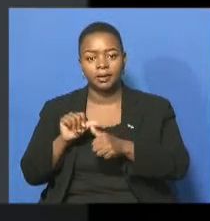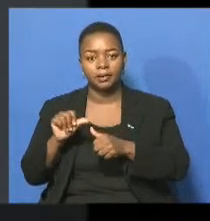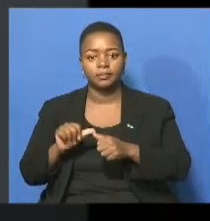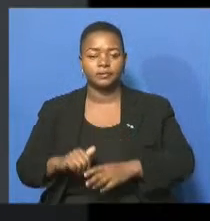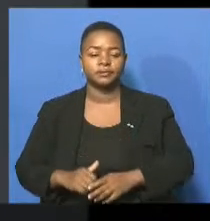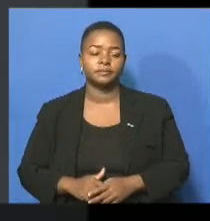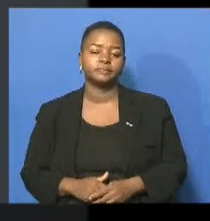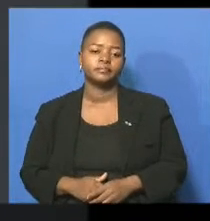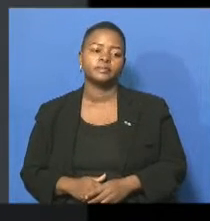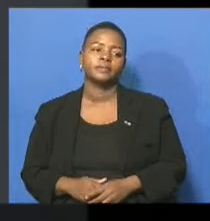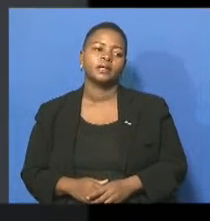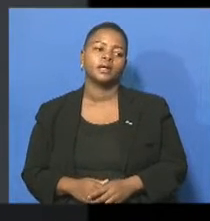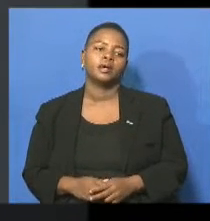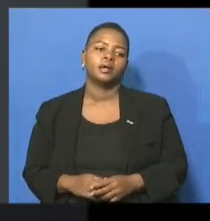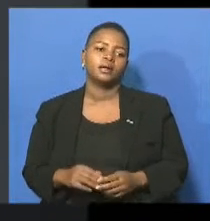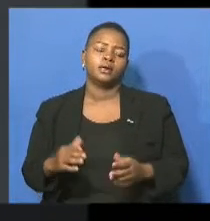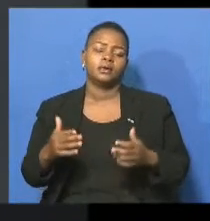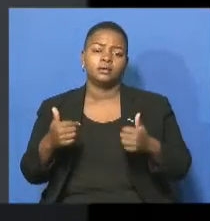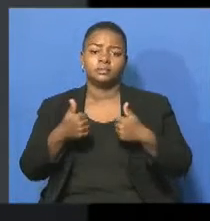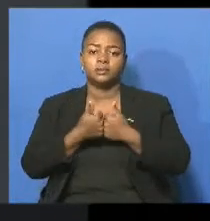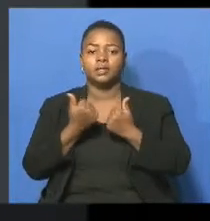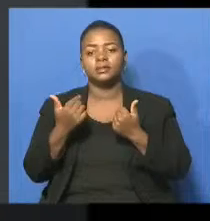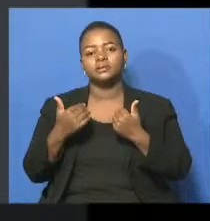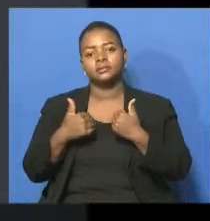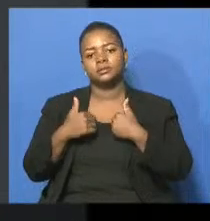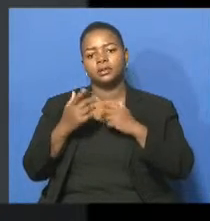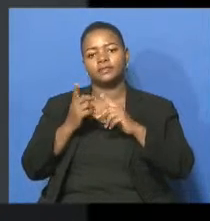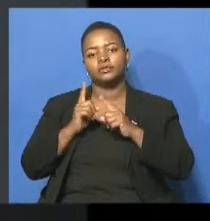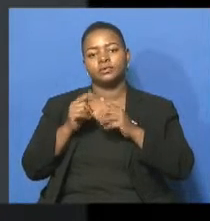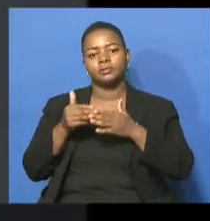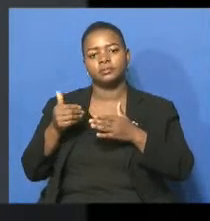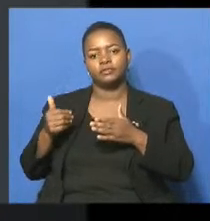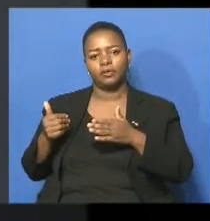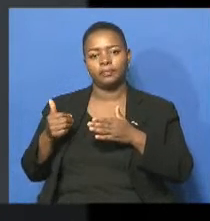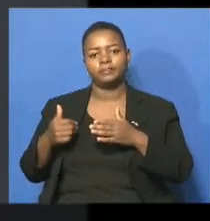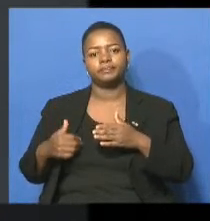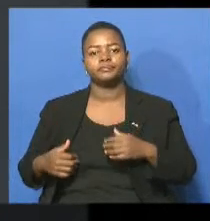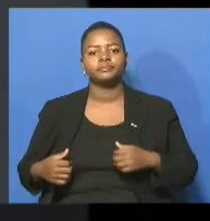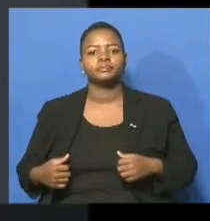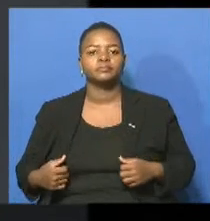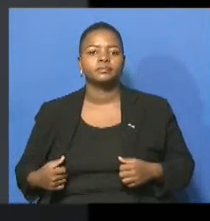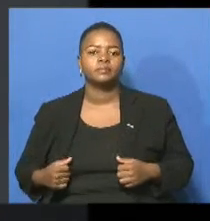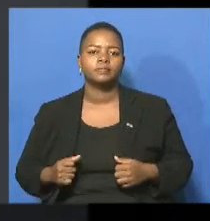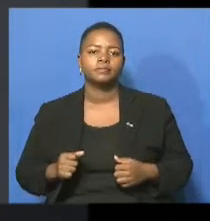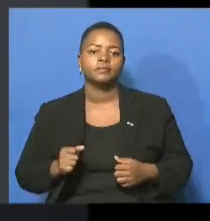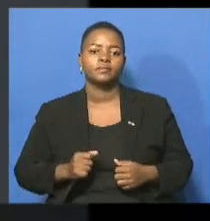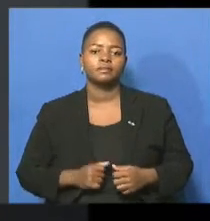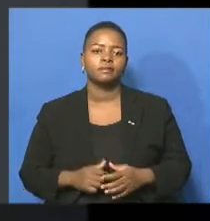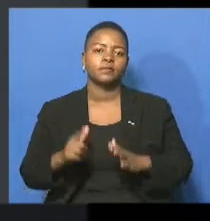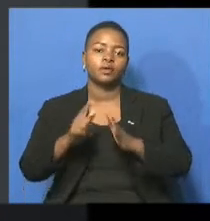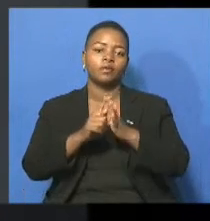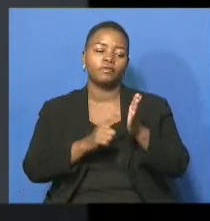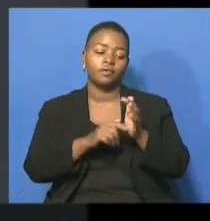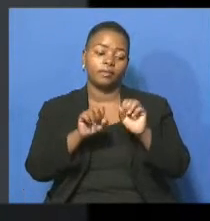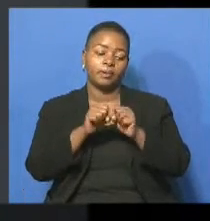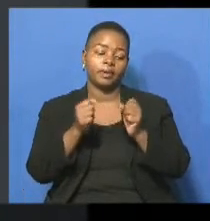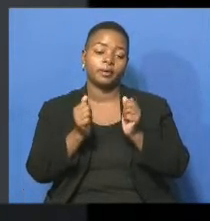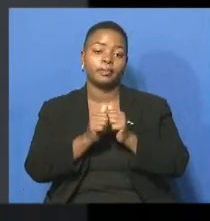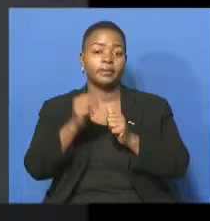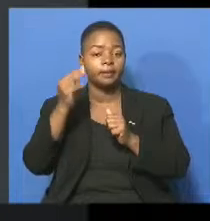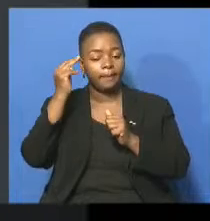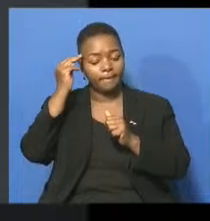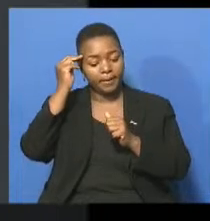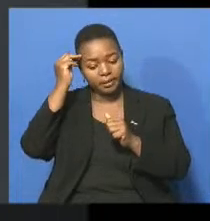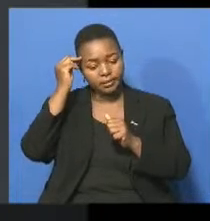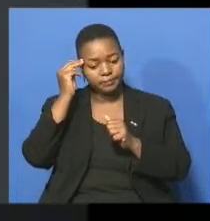And the risk factors for crime I've spoken about. Some of the risk factors for crime amongst those with mental